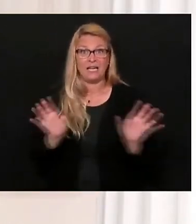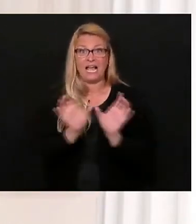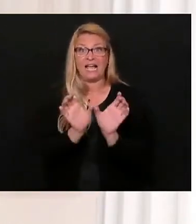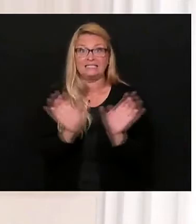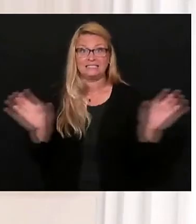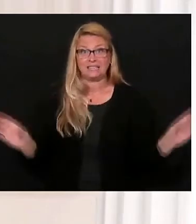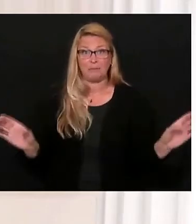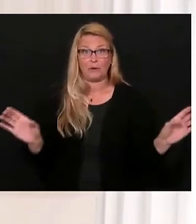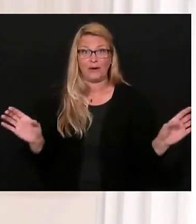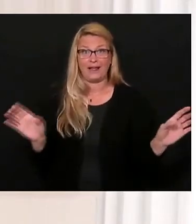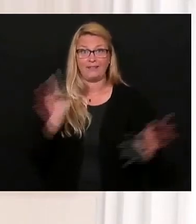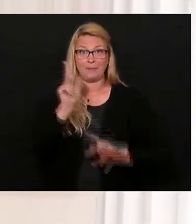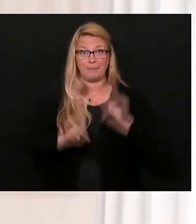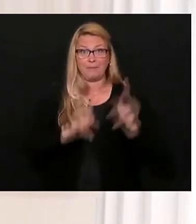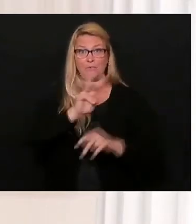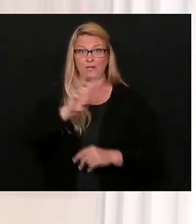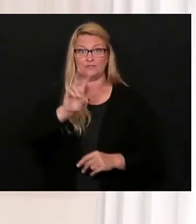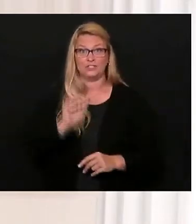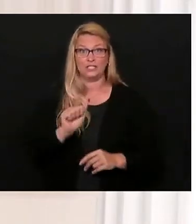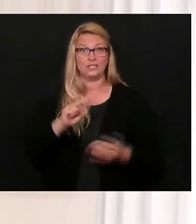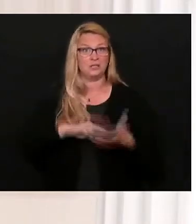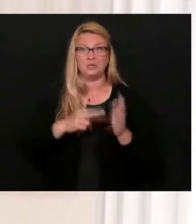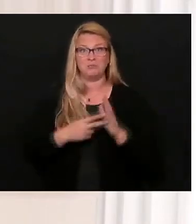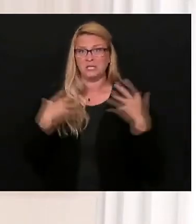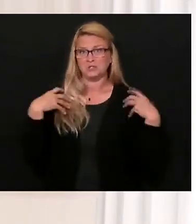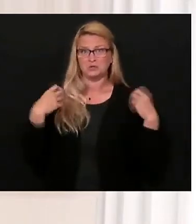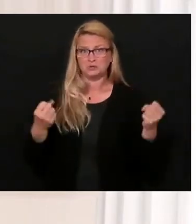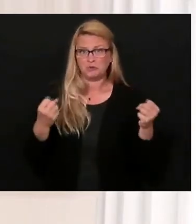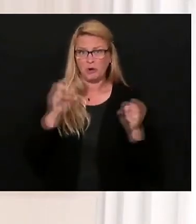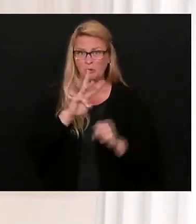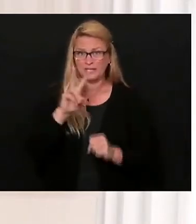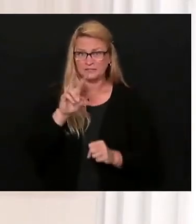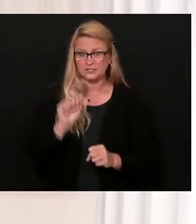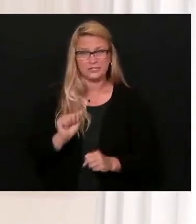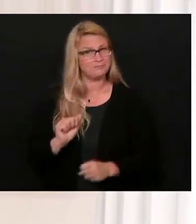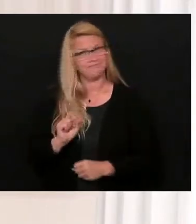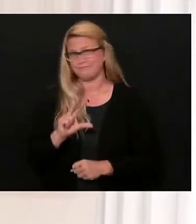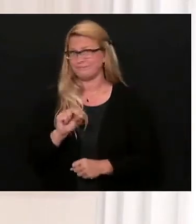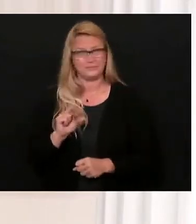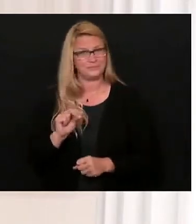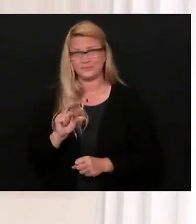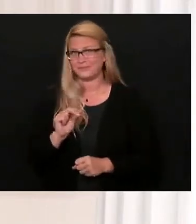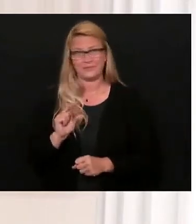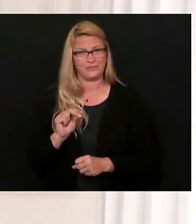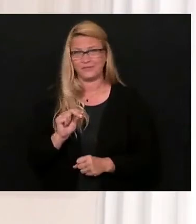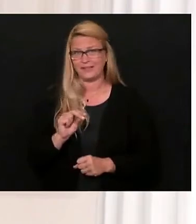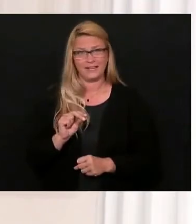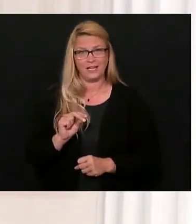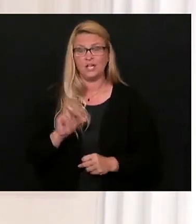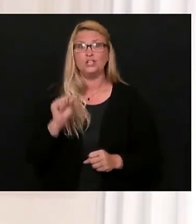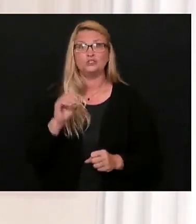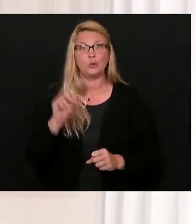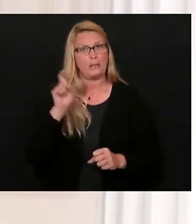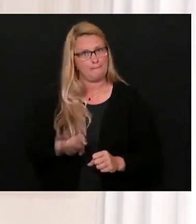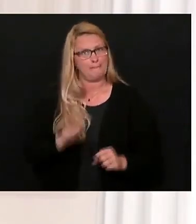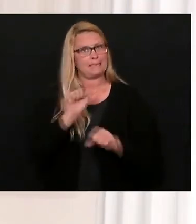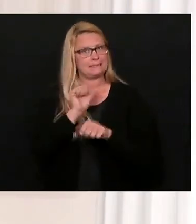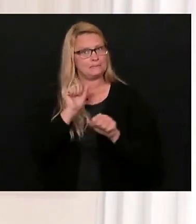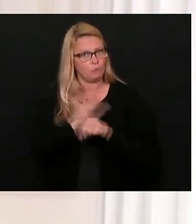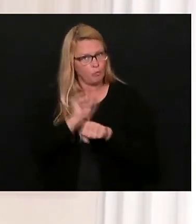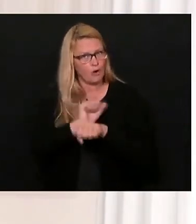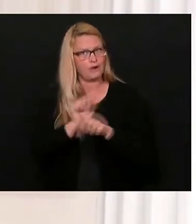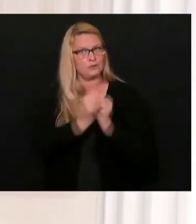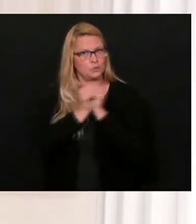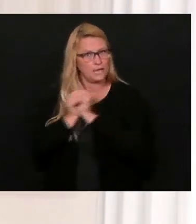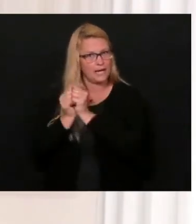divided, then we lose our strength. And so as we go forward, with the strategies that the governor